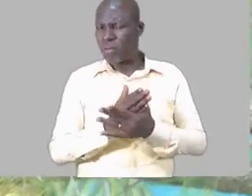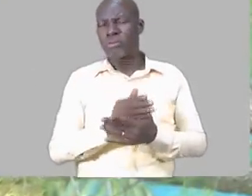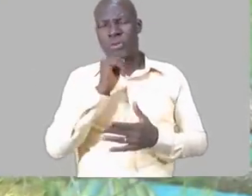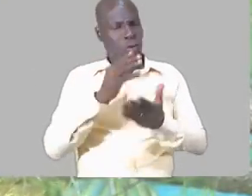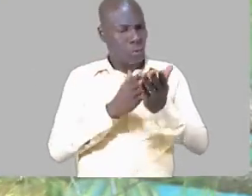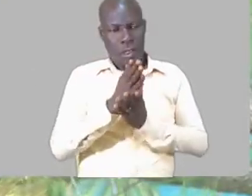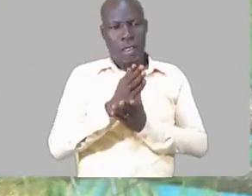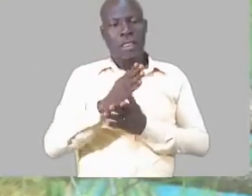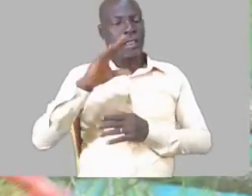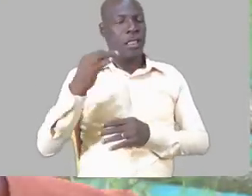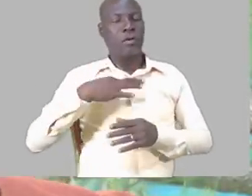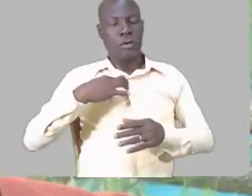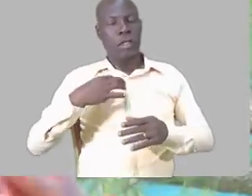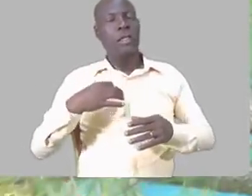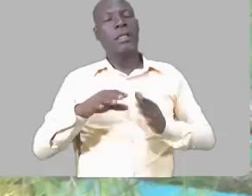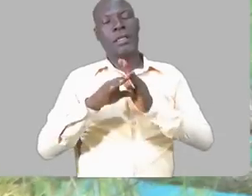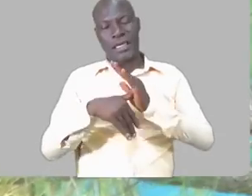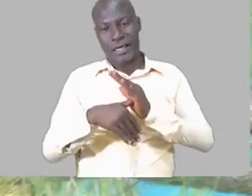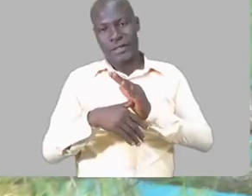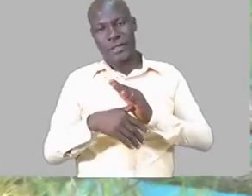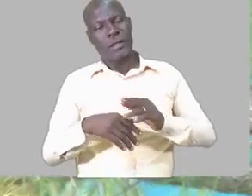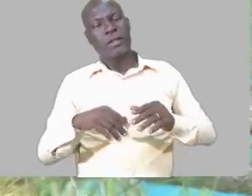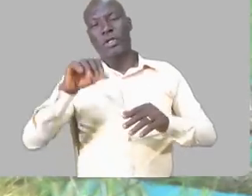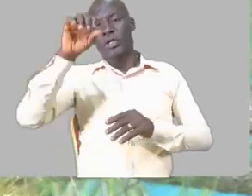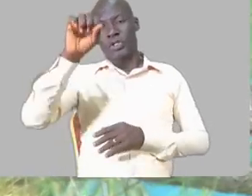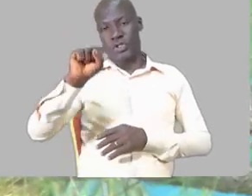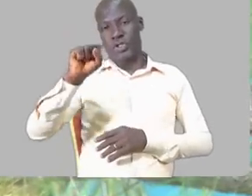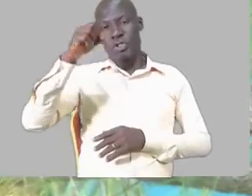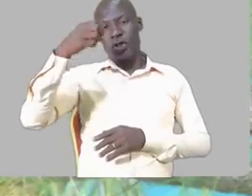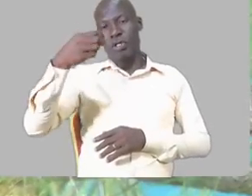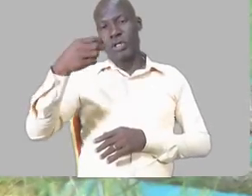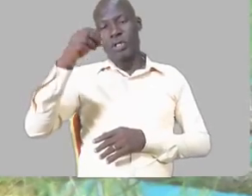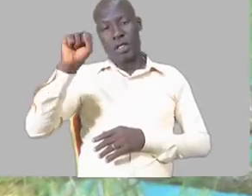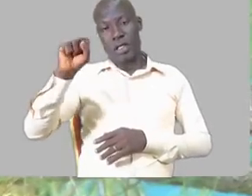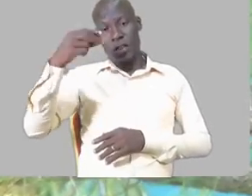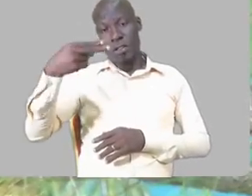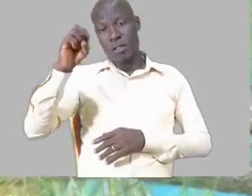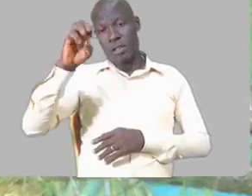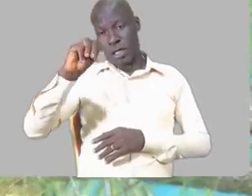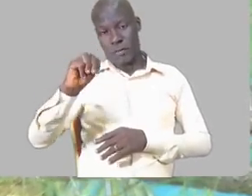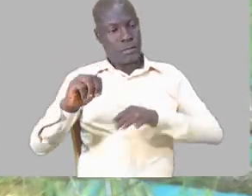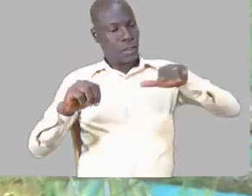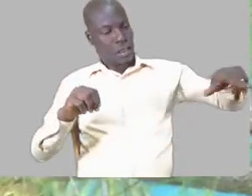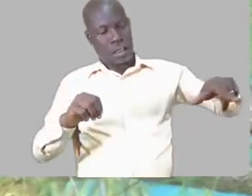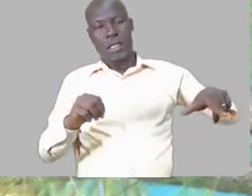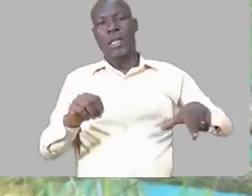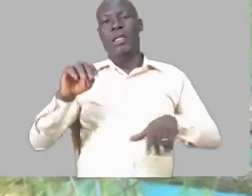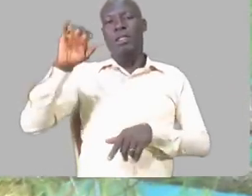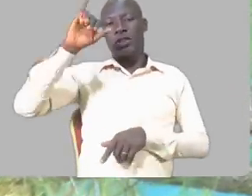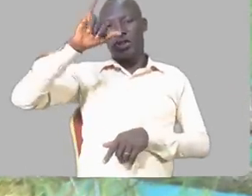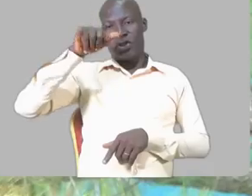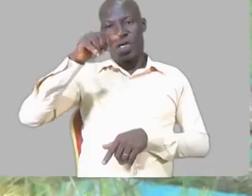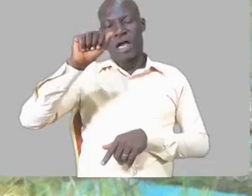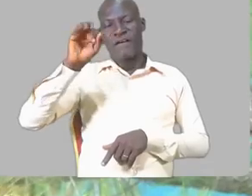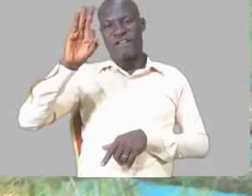fa entoma enti shem ejina etre ana jafet ejina etre na bible se omo de omo